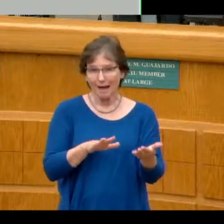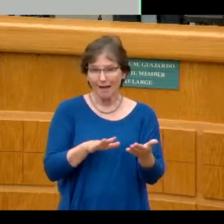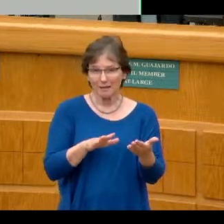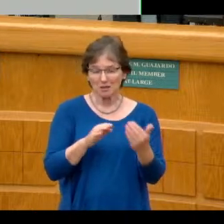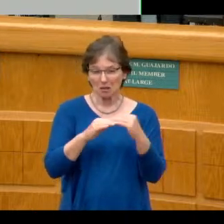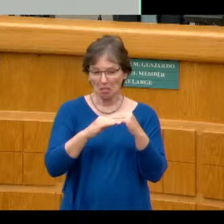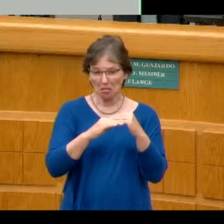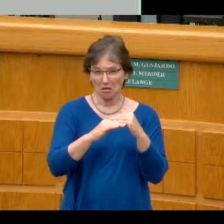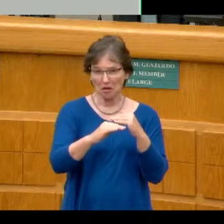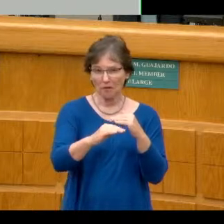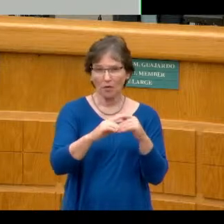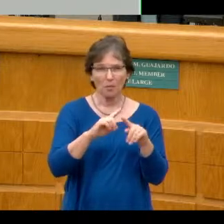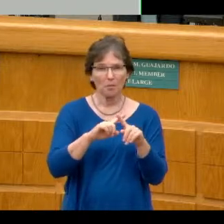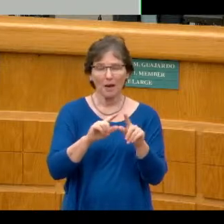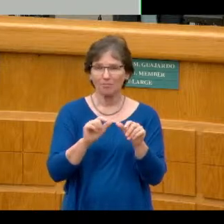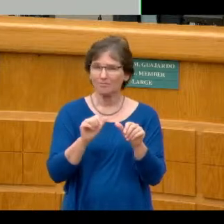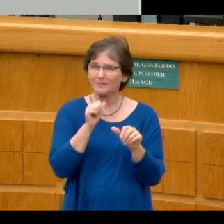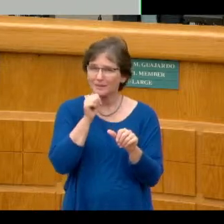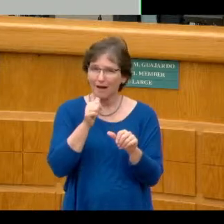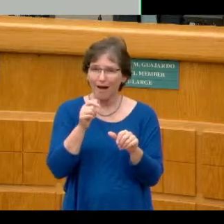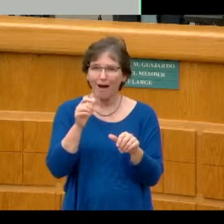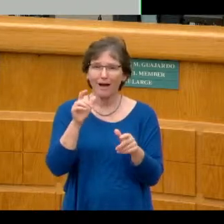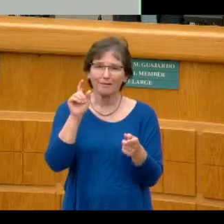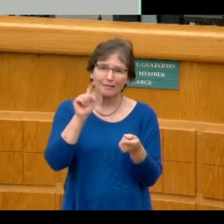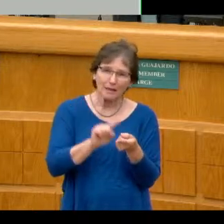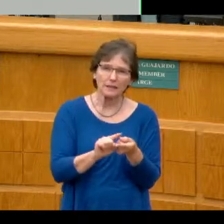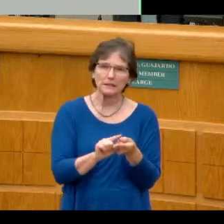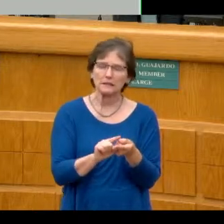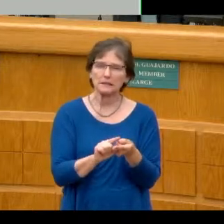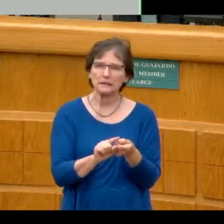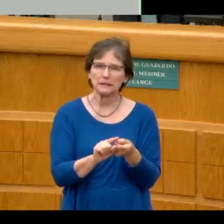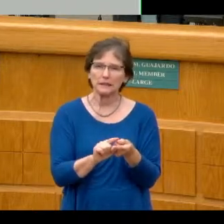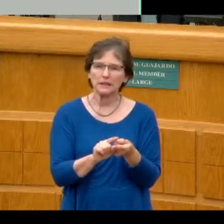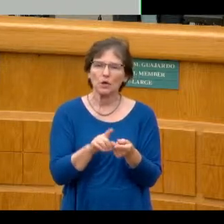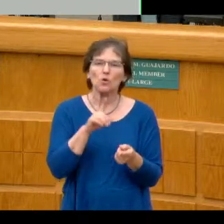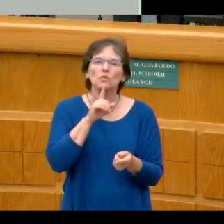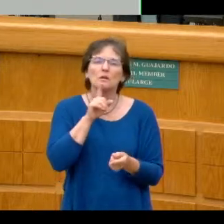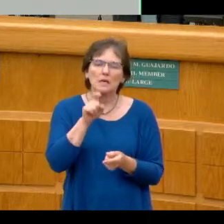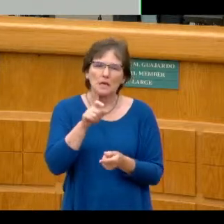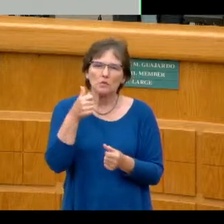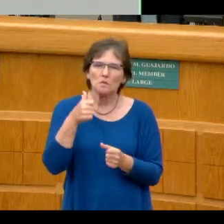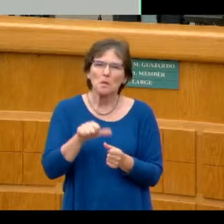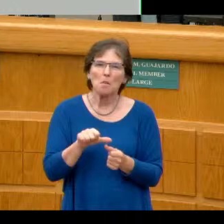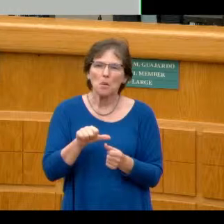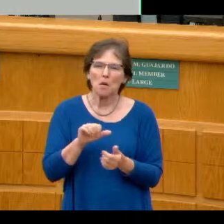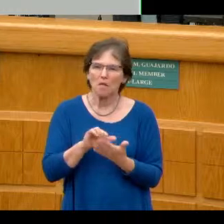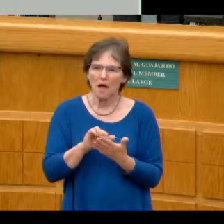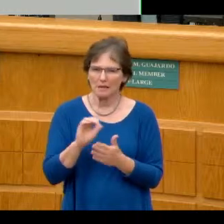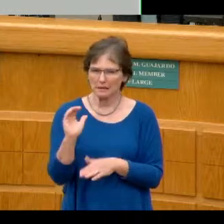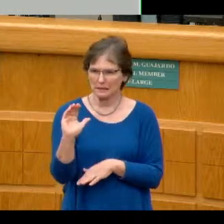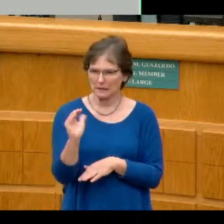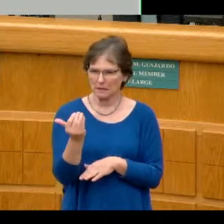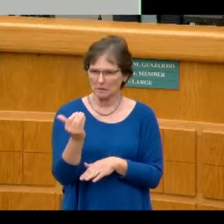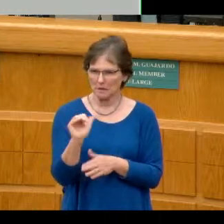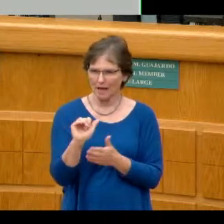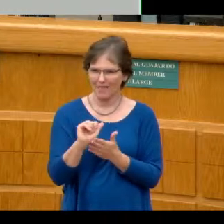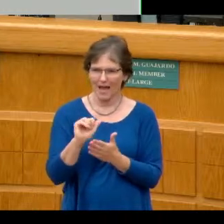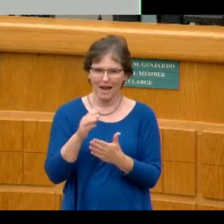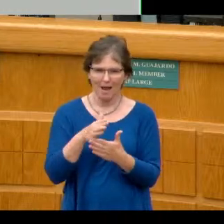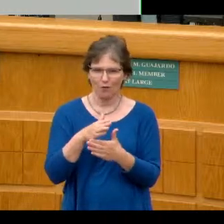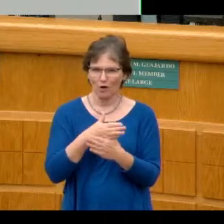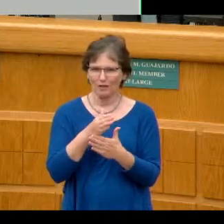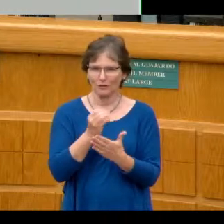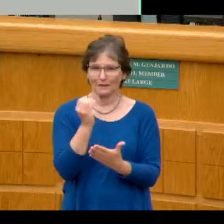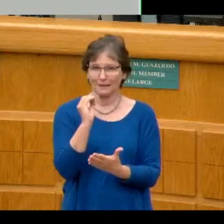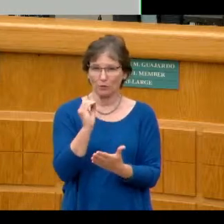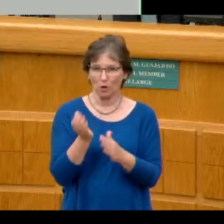Hospitalizations are increasing slightly, but not substantially. We'll see if this becomes a pattern or if it's just kind of